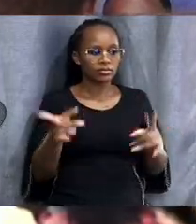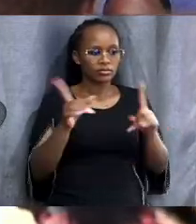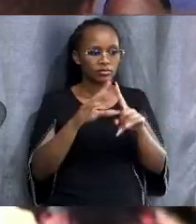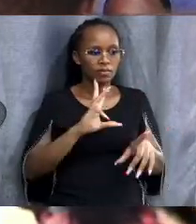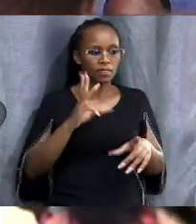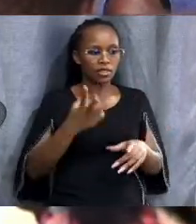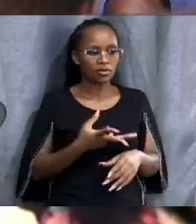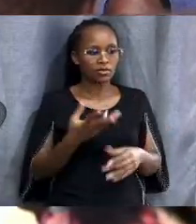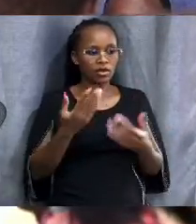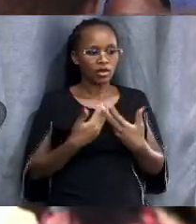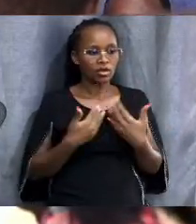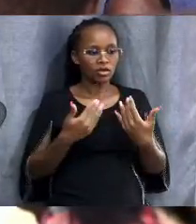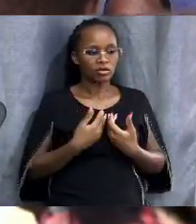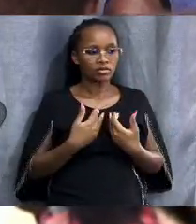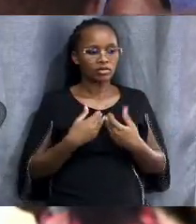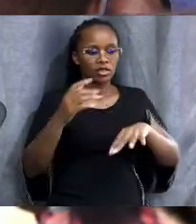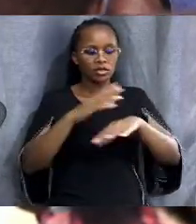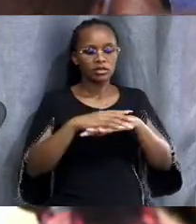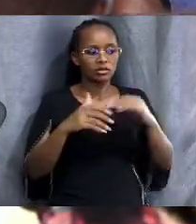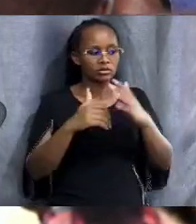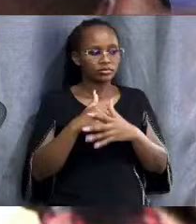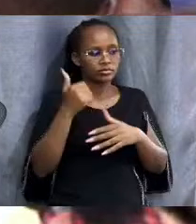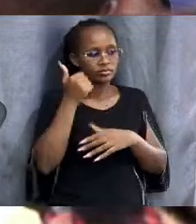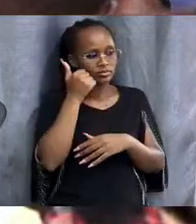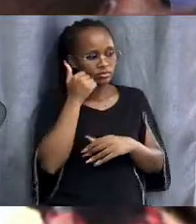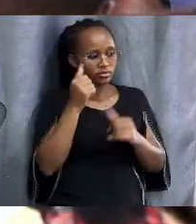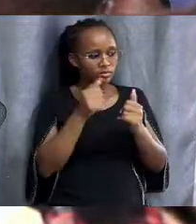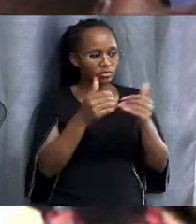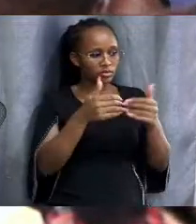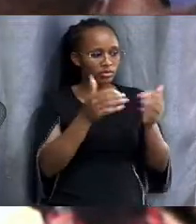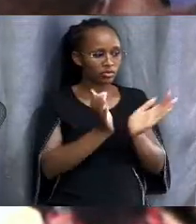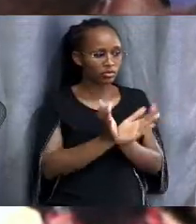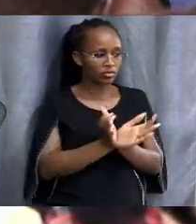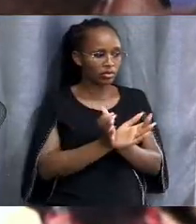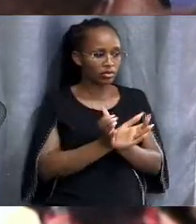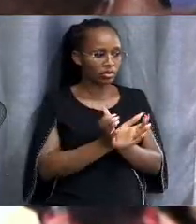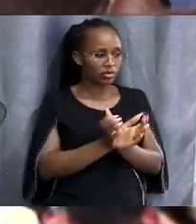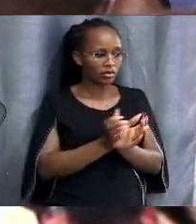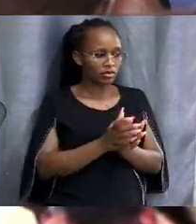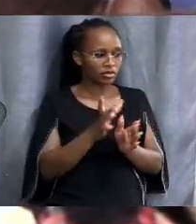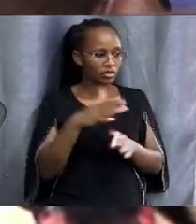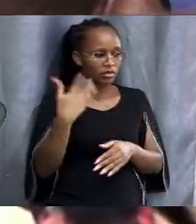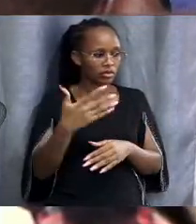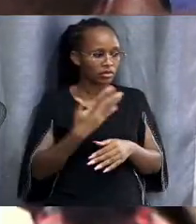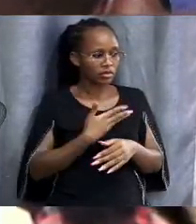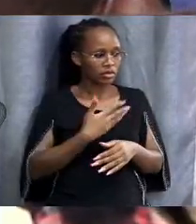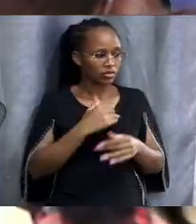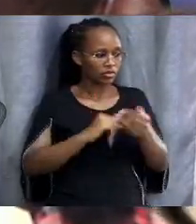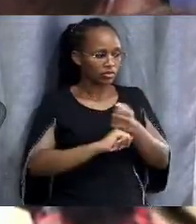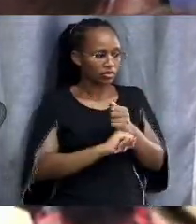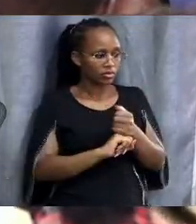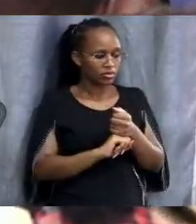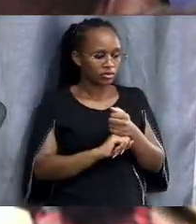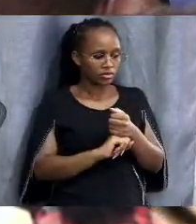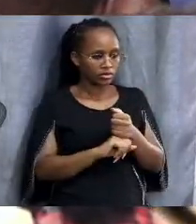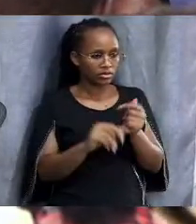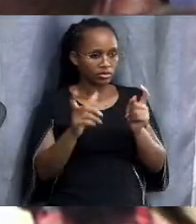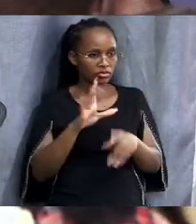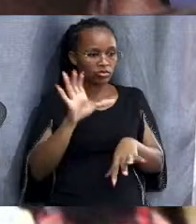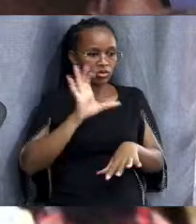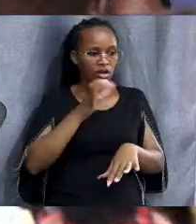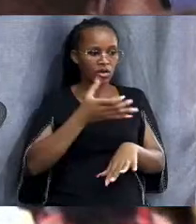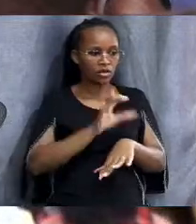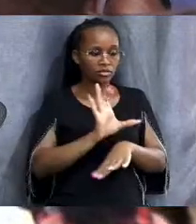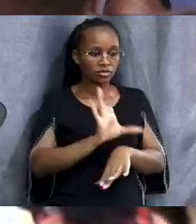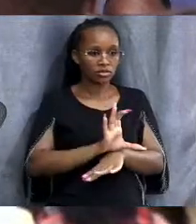we console and grieve with the families. We always have support kutoka kwa